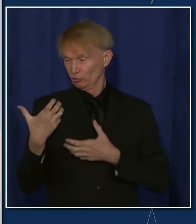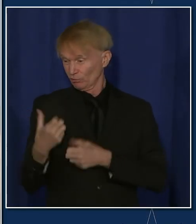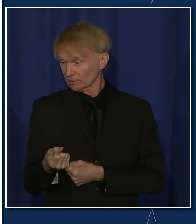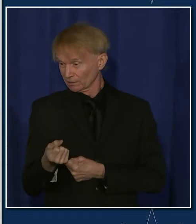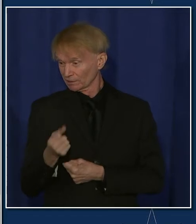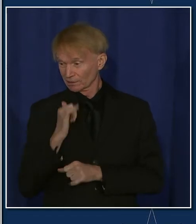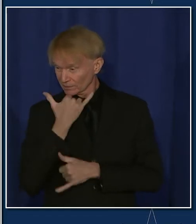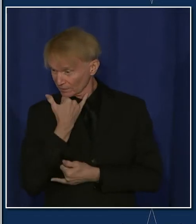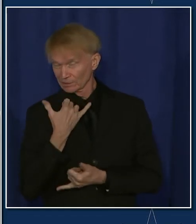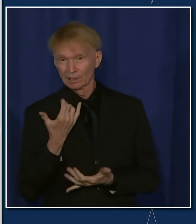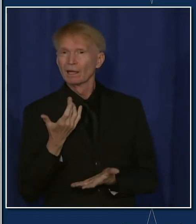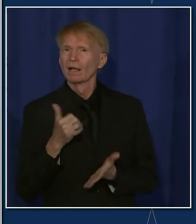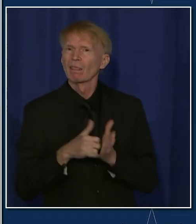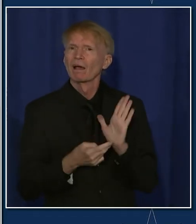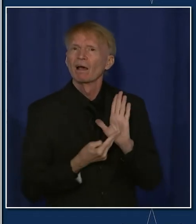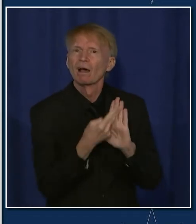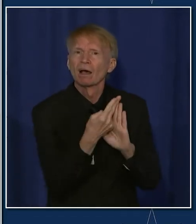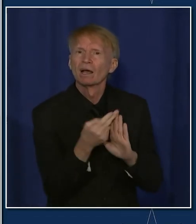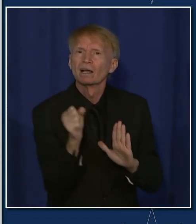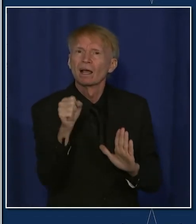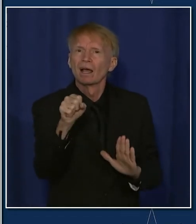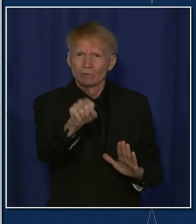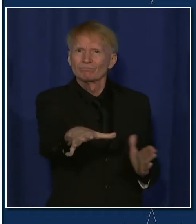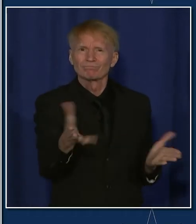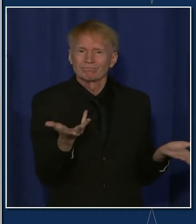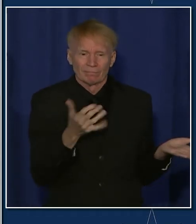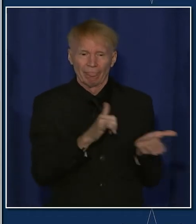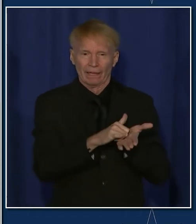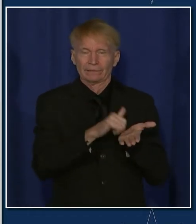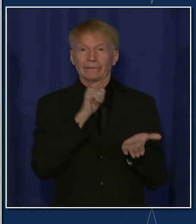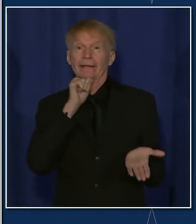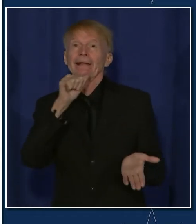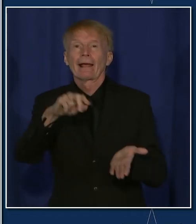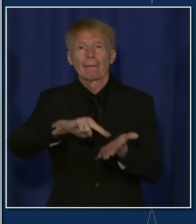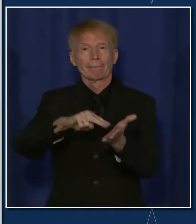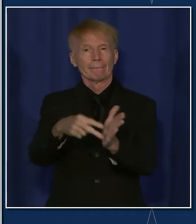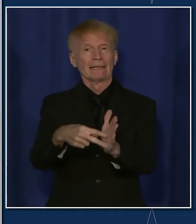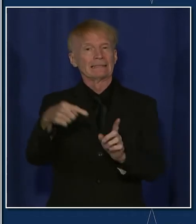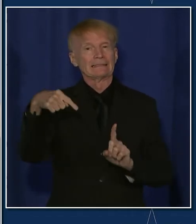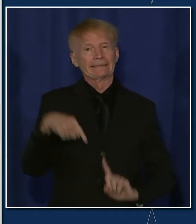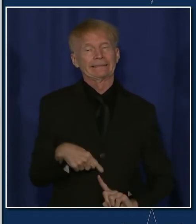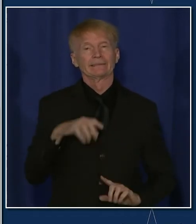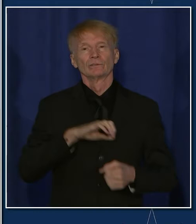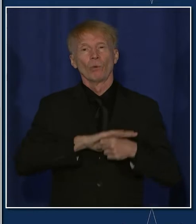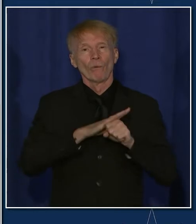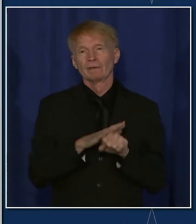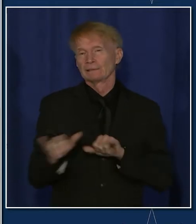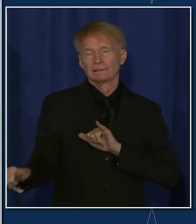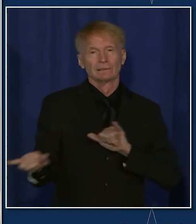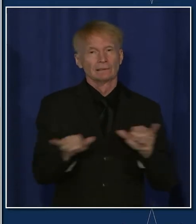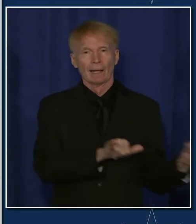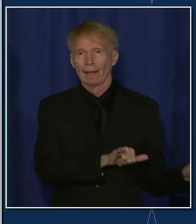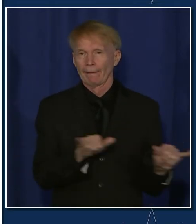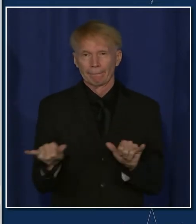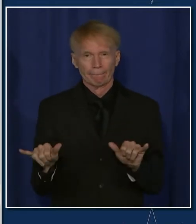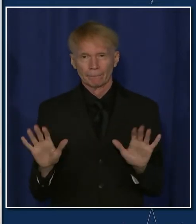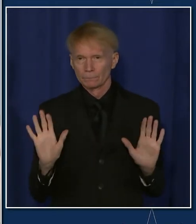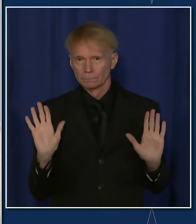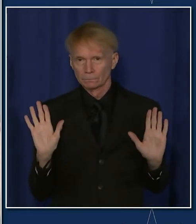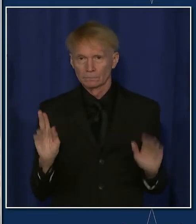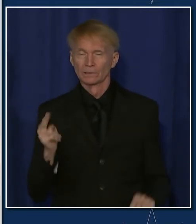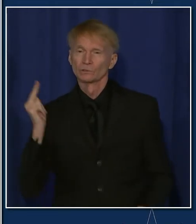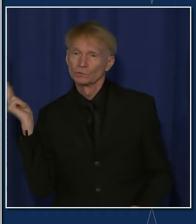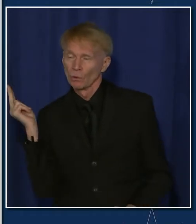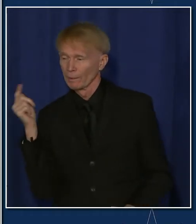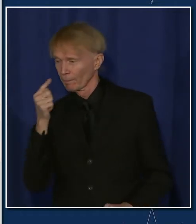real, but it does not in any way reflect this pandemic. Both from historically